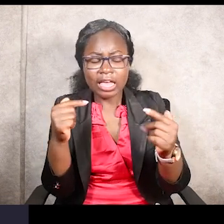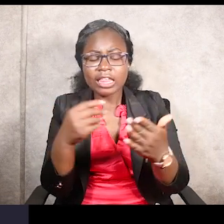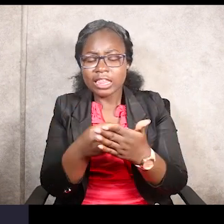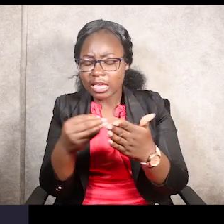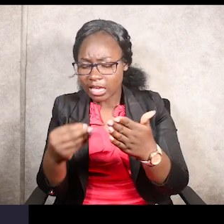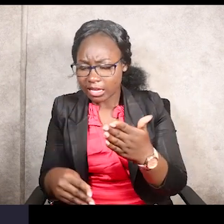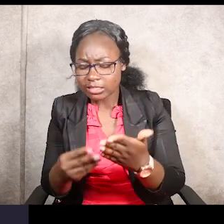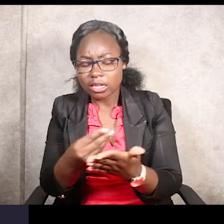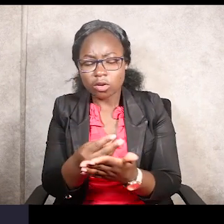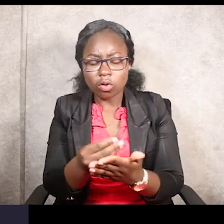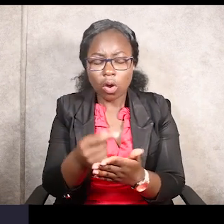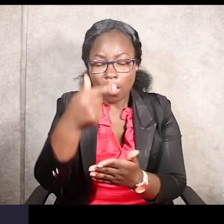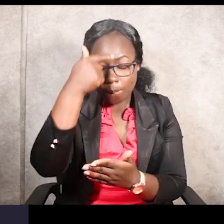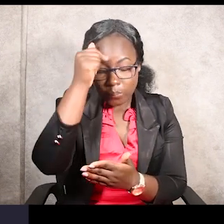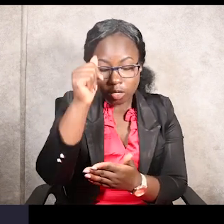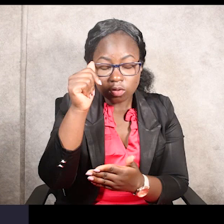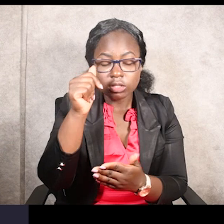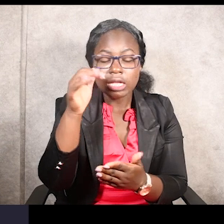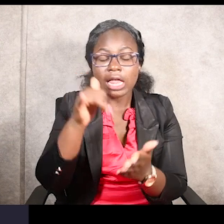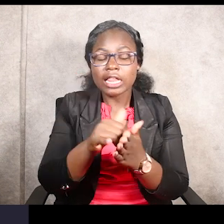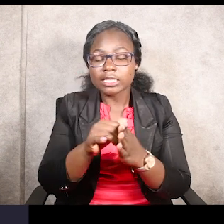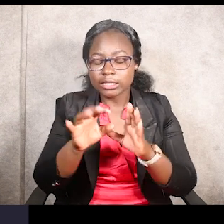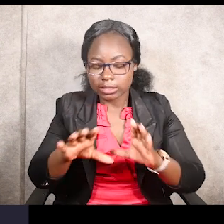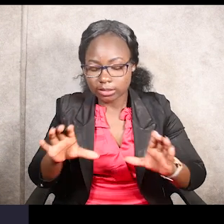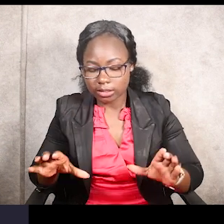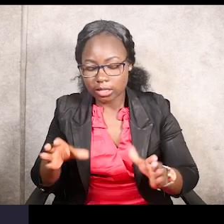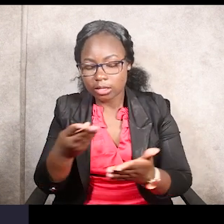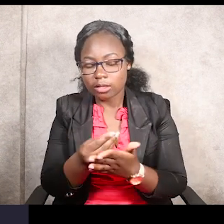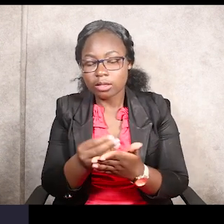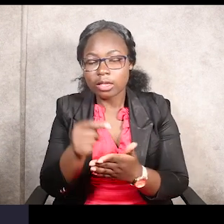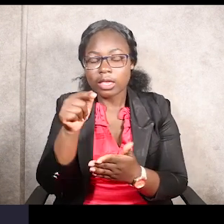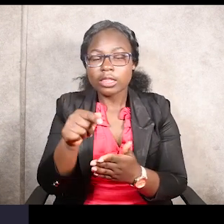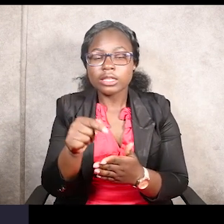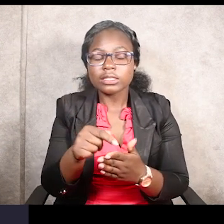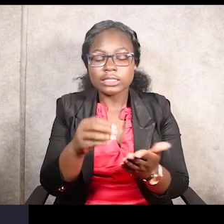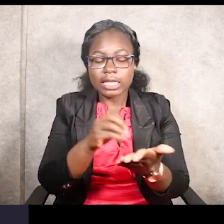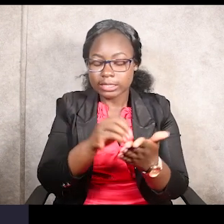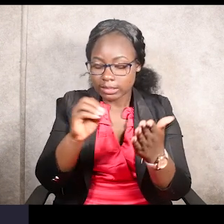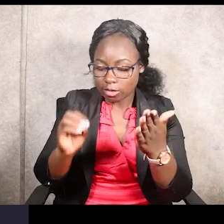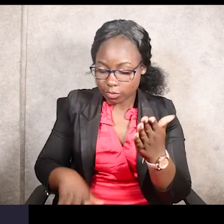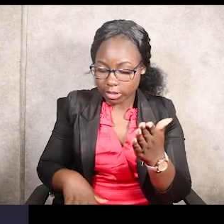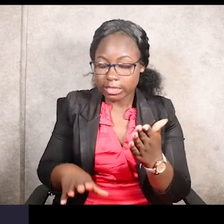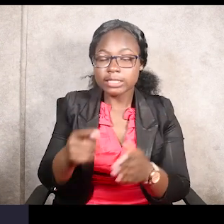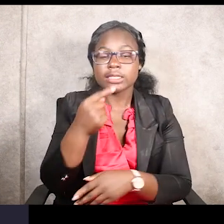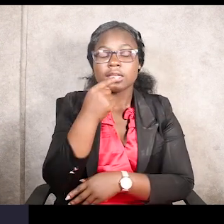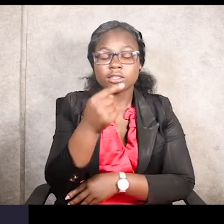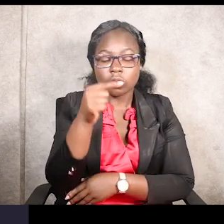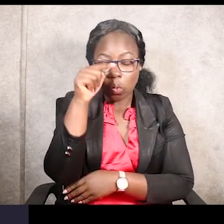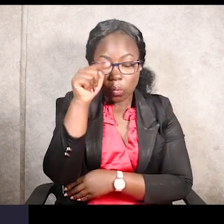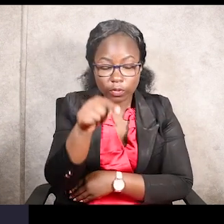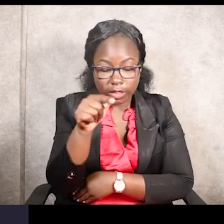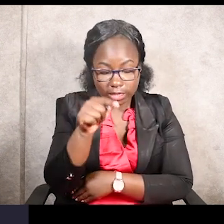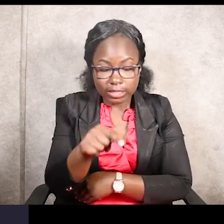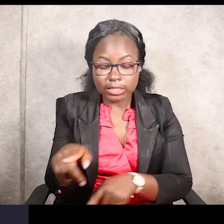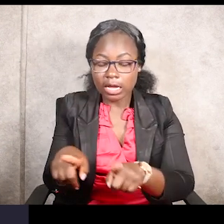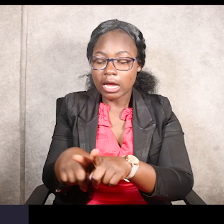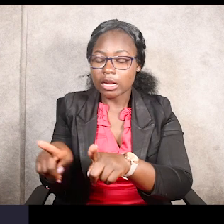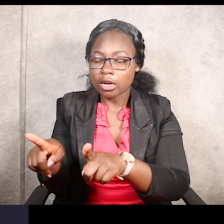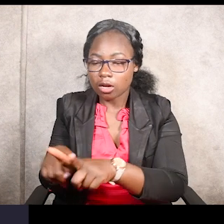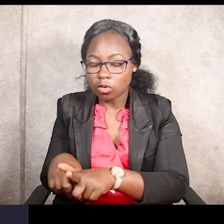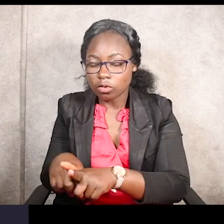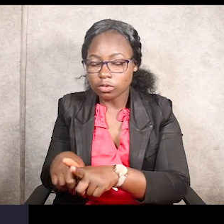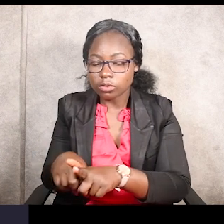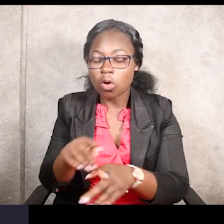that, market prices, and this we call them the subsidies. So these are all sources